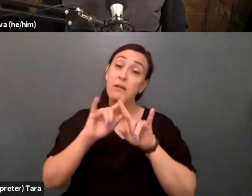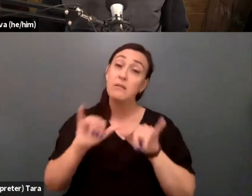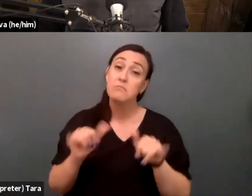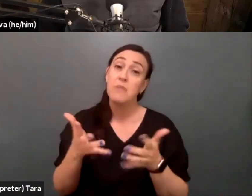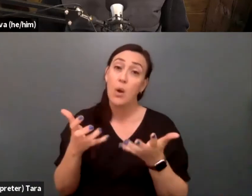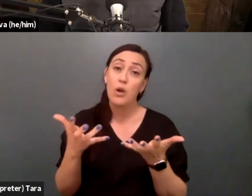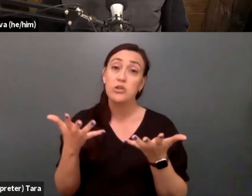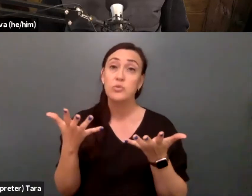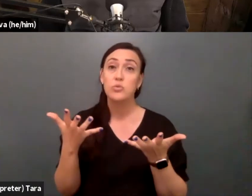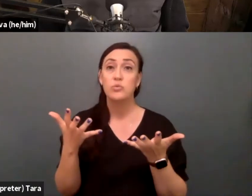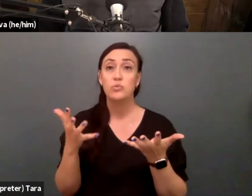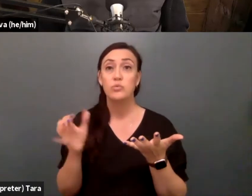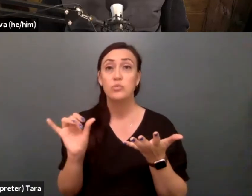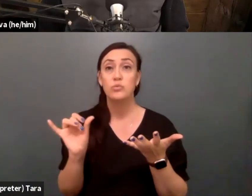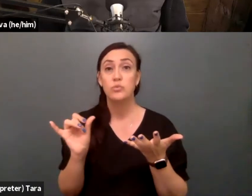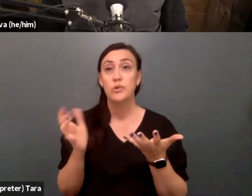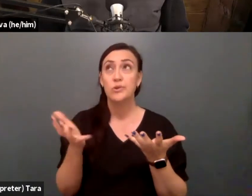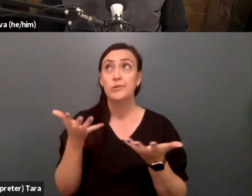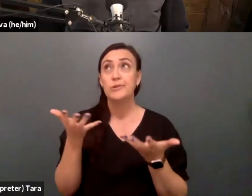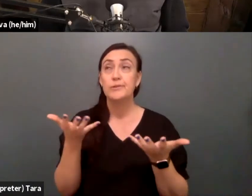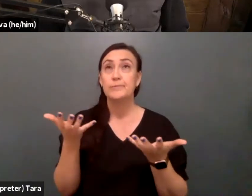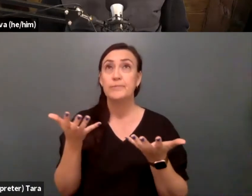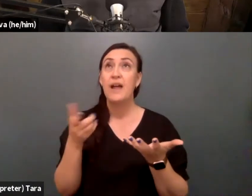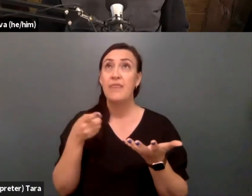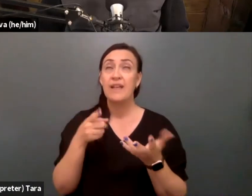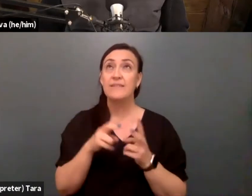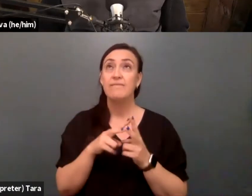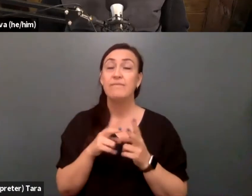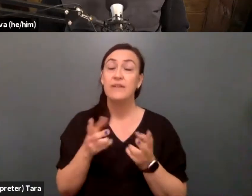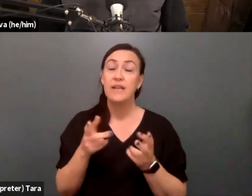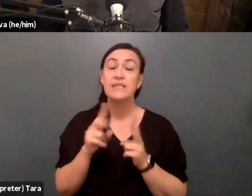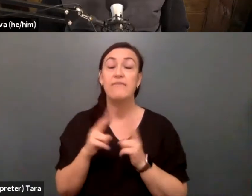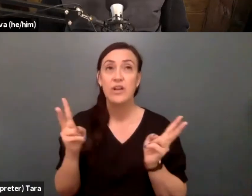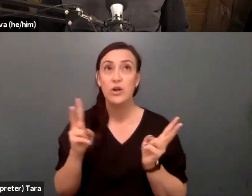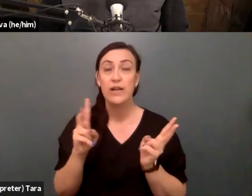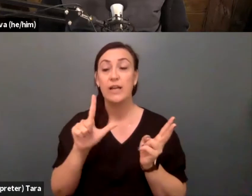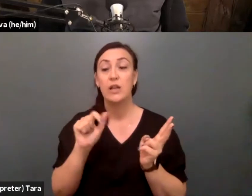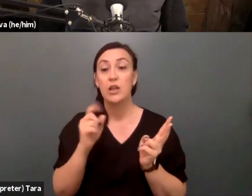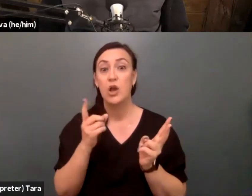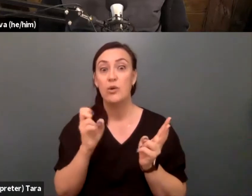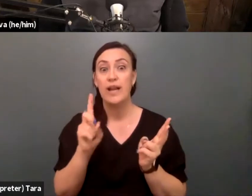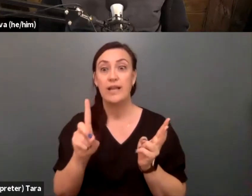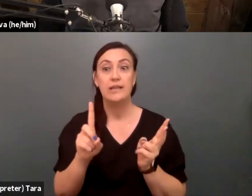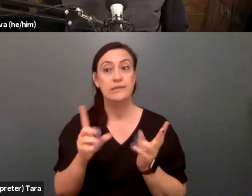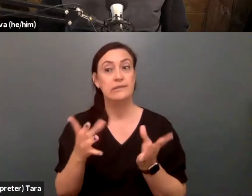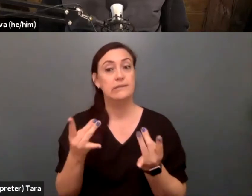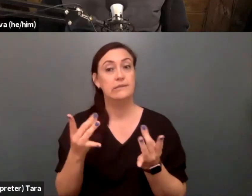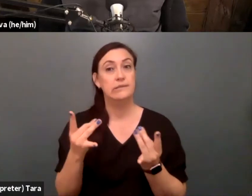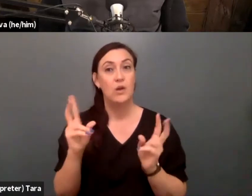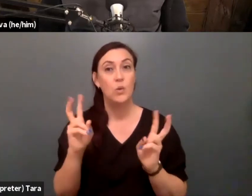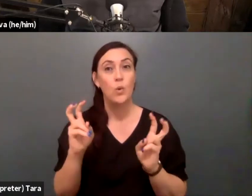to. That is it was a very loaded quote.